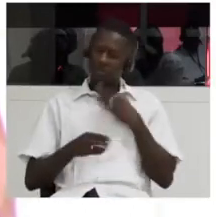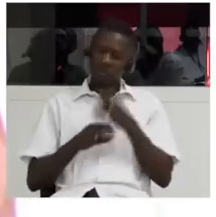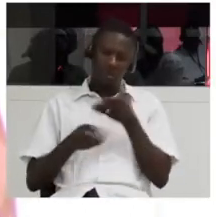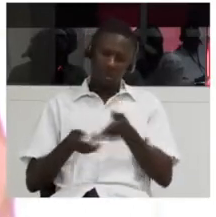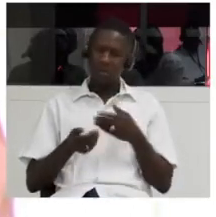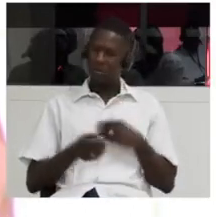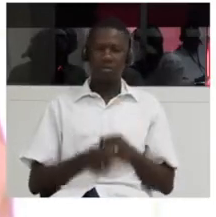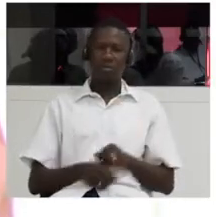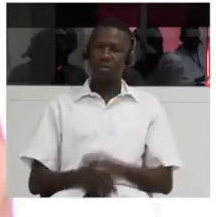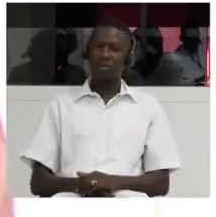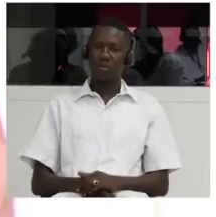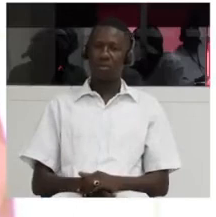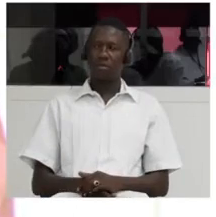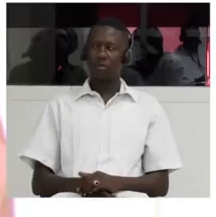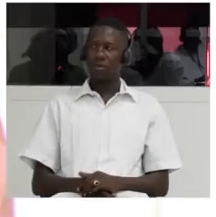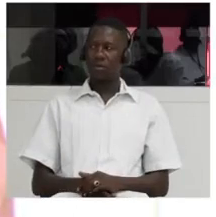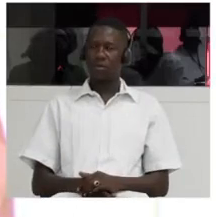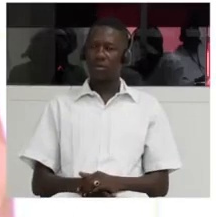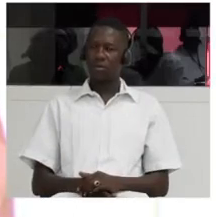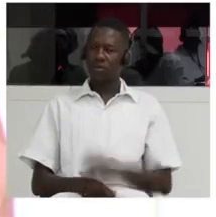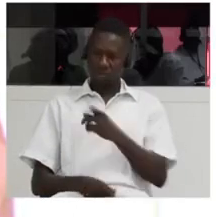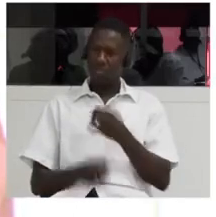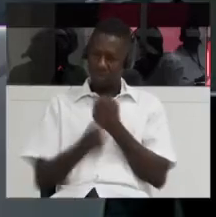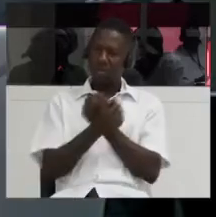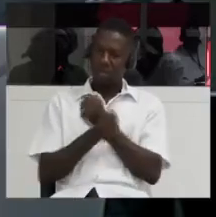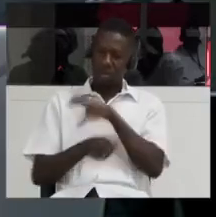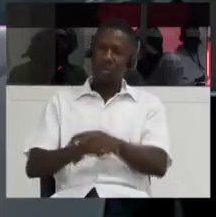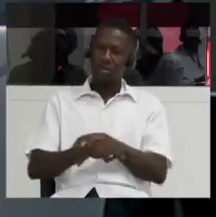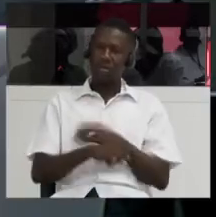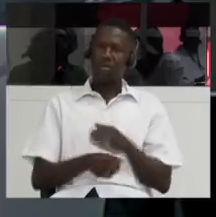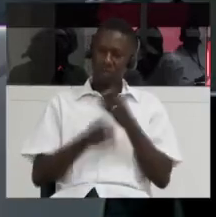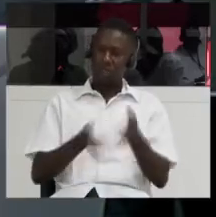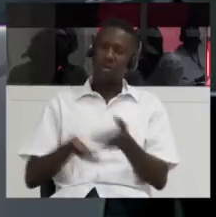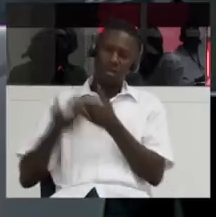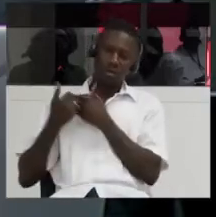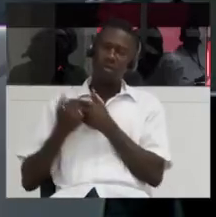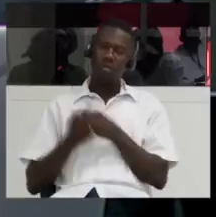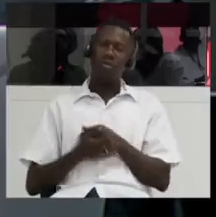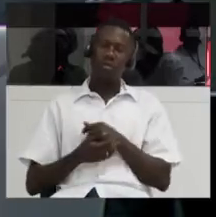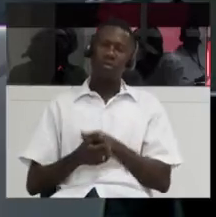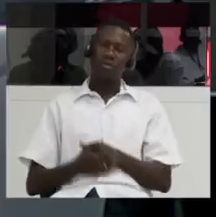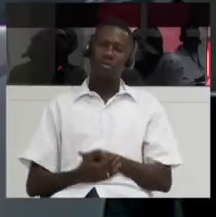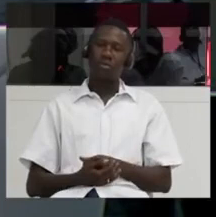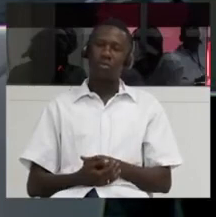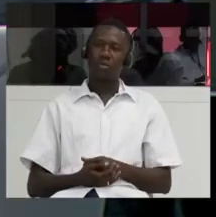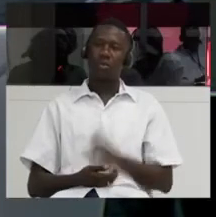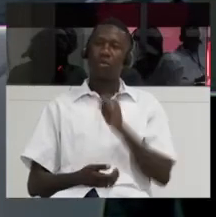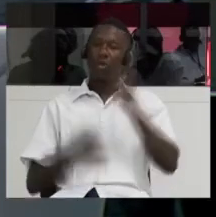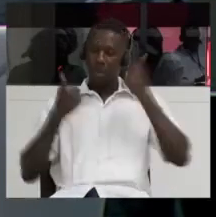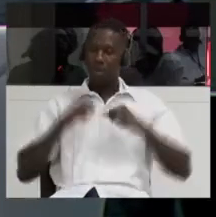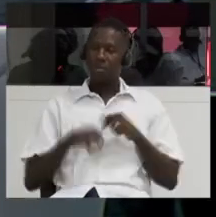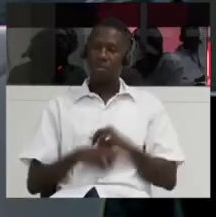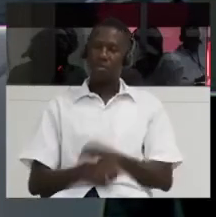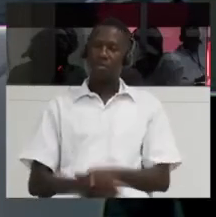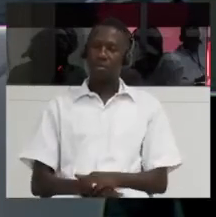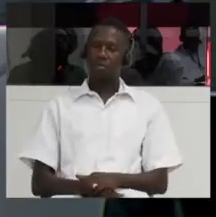you arrested him? I arrested him. And you handed him over? Correct. And what happened to him when you handed him over?